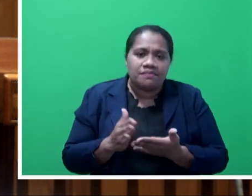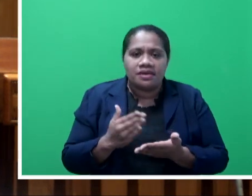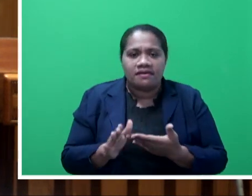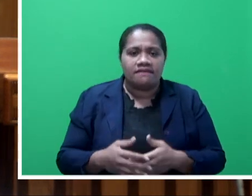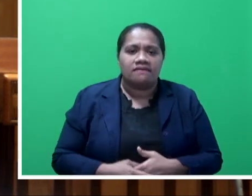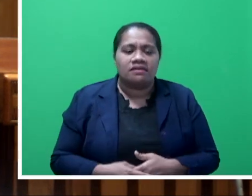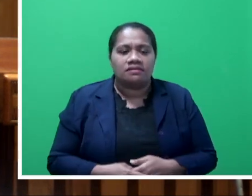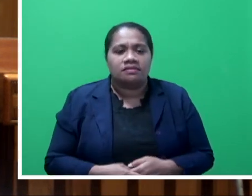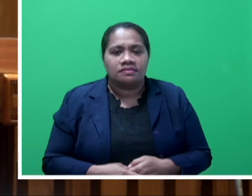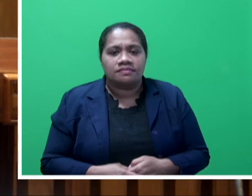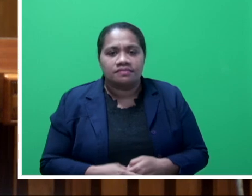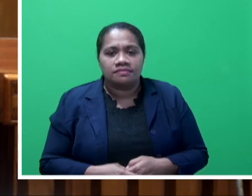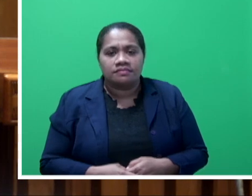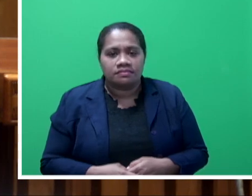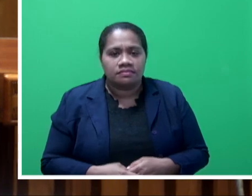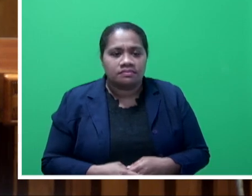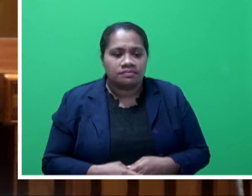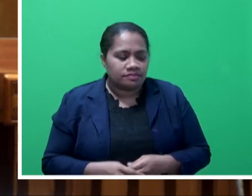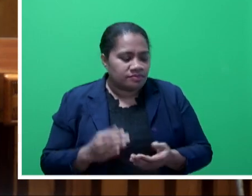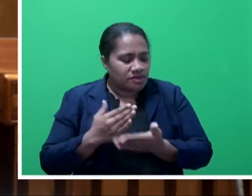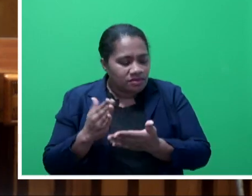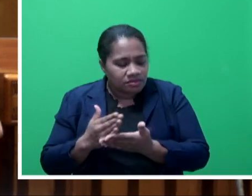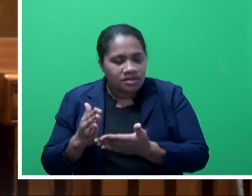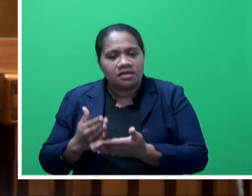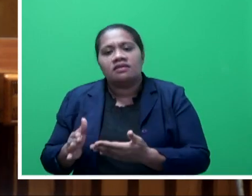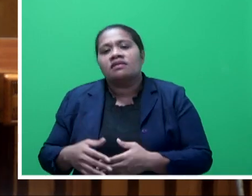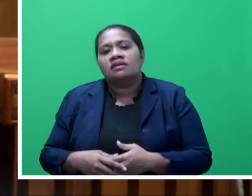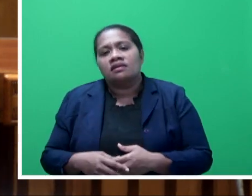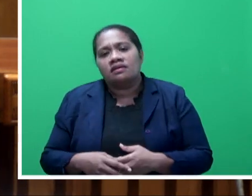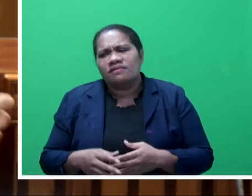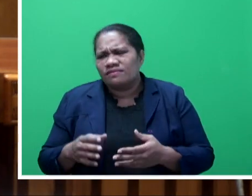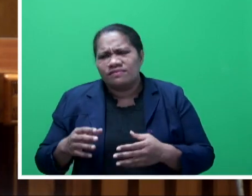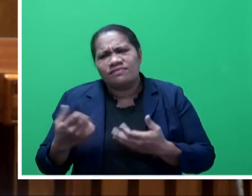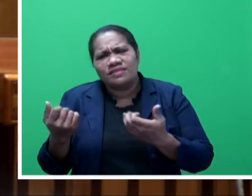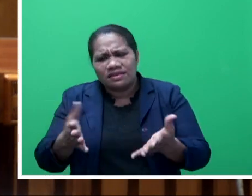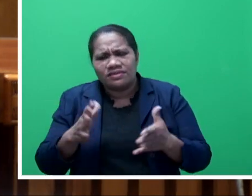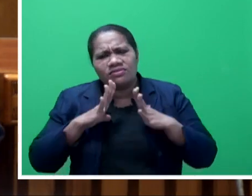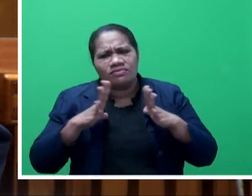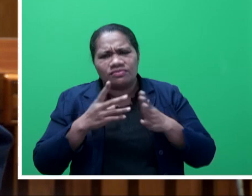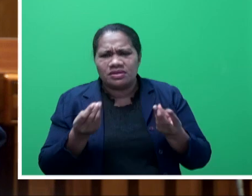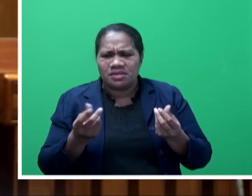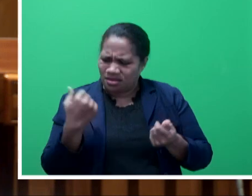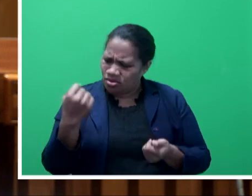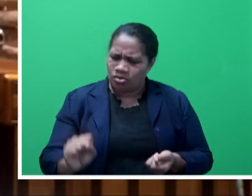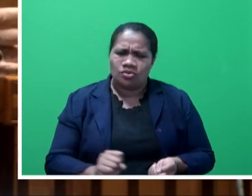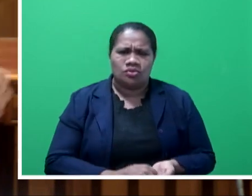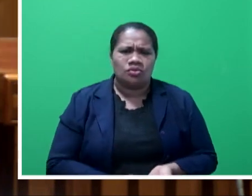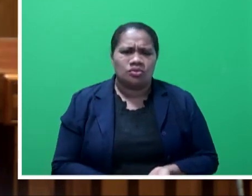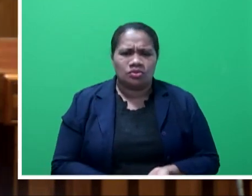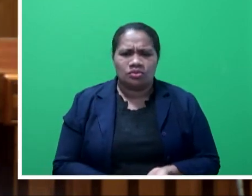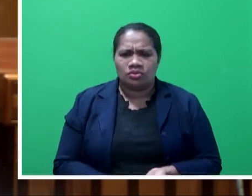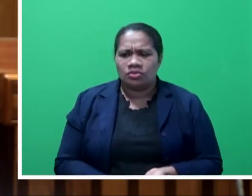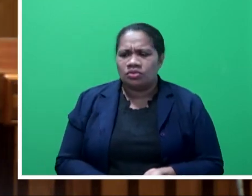the members of the opposition sounded as if that FNPF and FDB is giving them free money. No, they're not. FNPF has mortgage